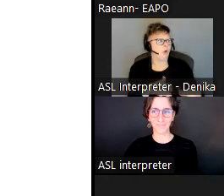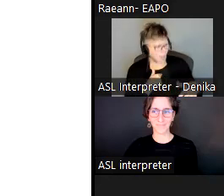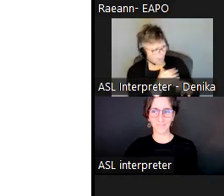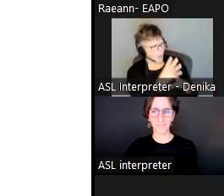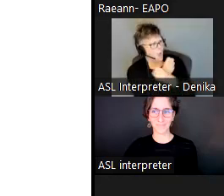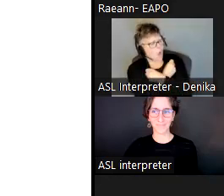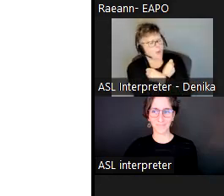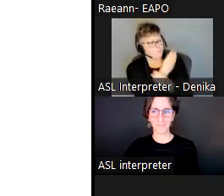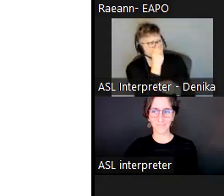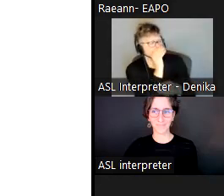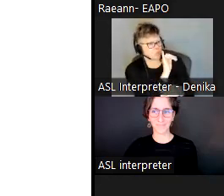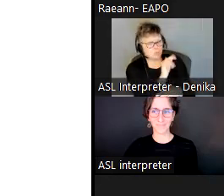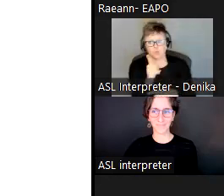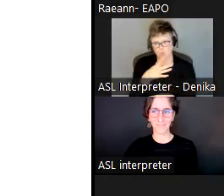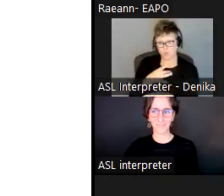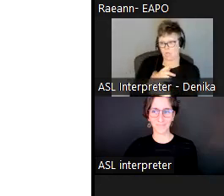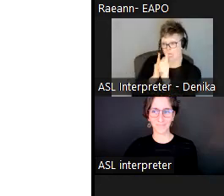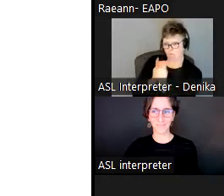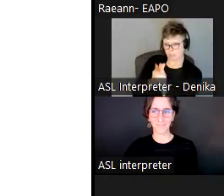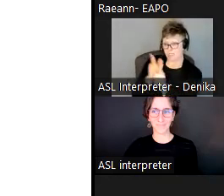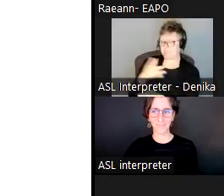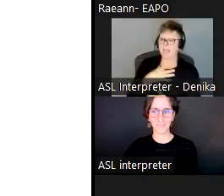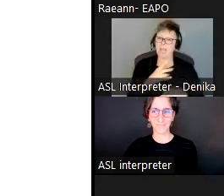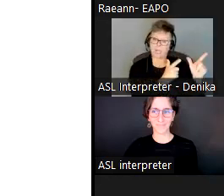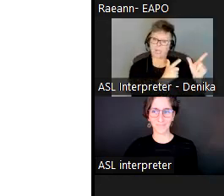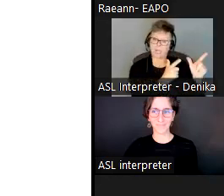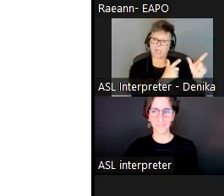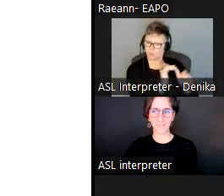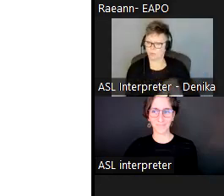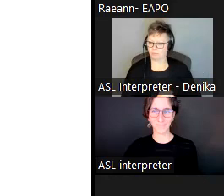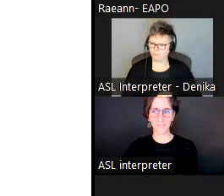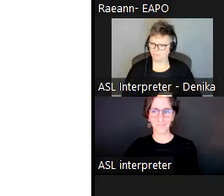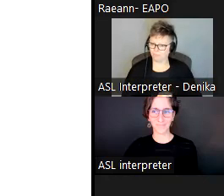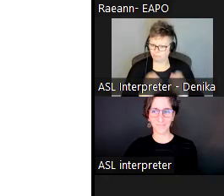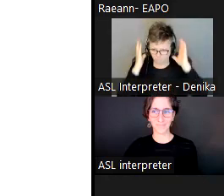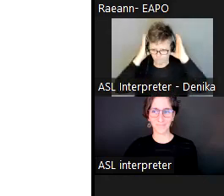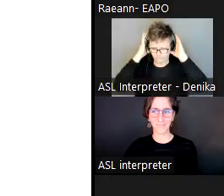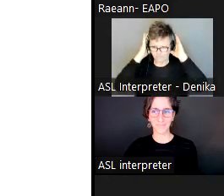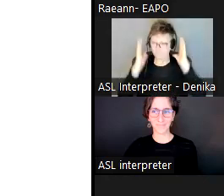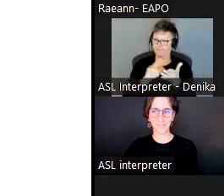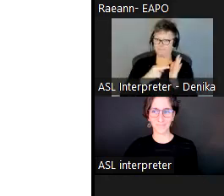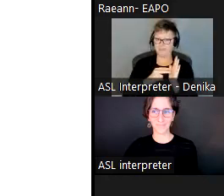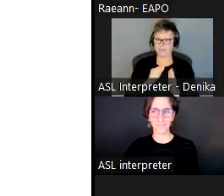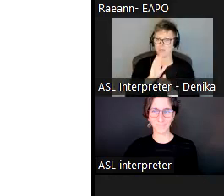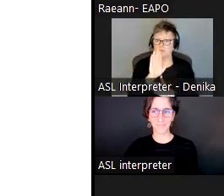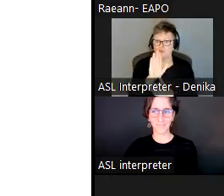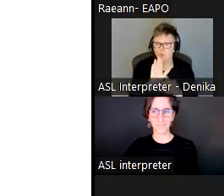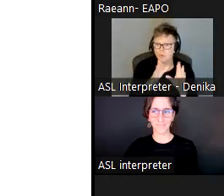like hunting, they also like hunting. They make the story seem like you are perfect for each